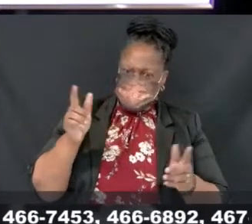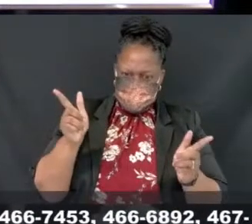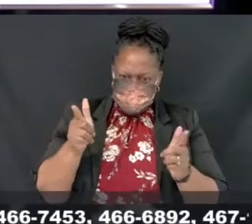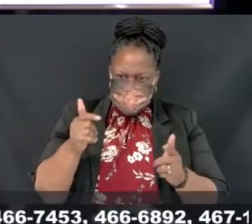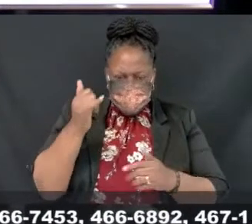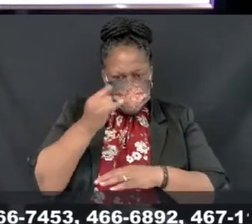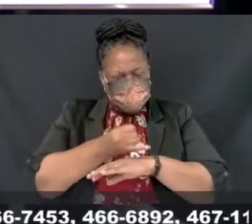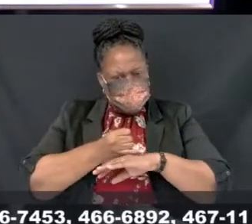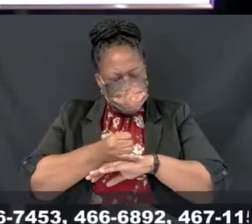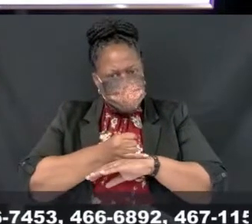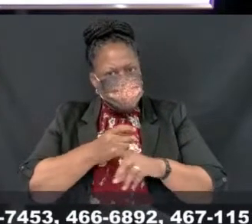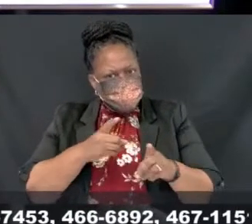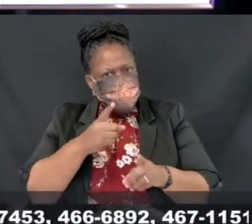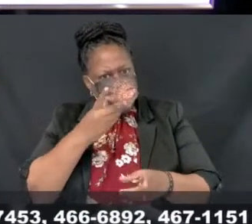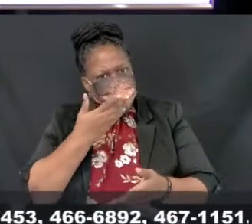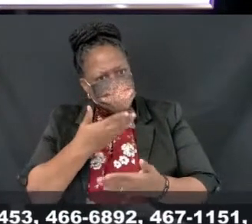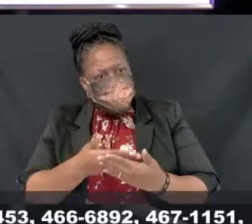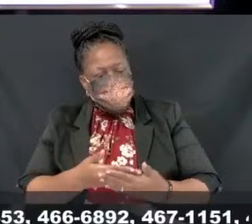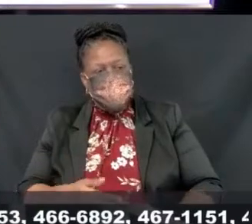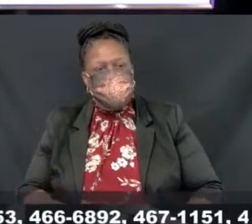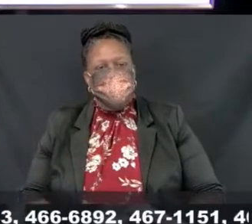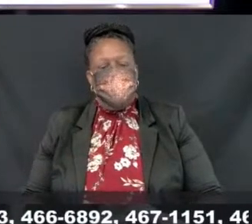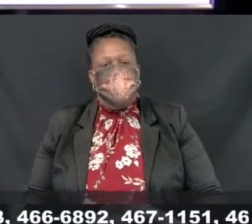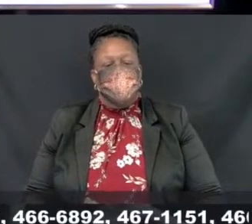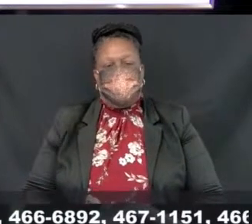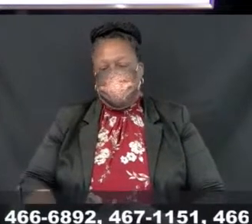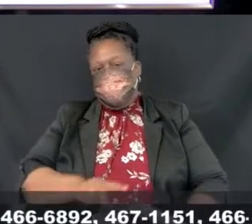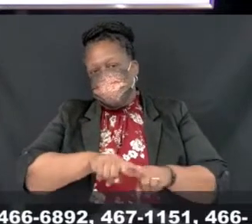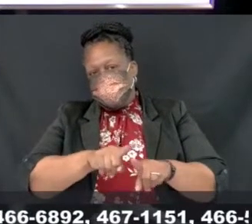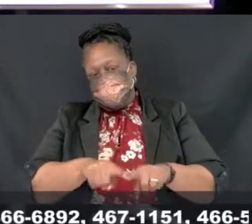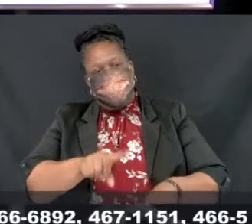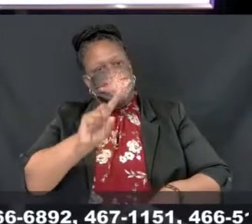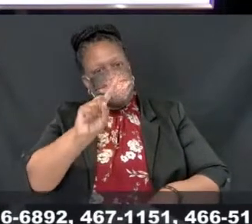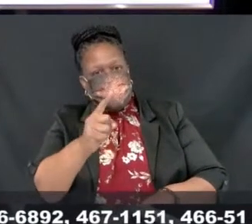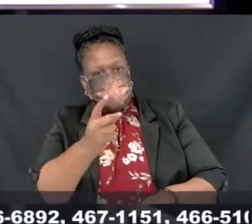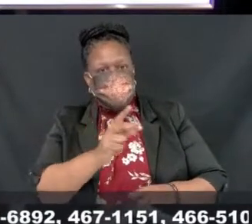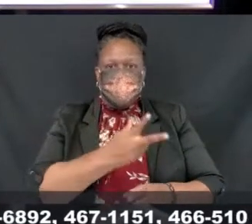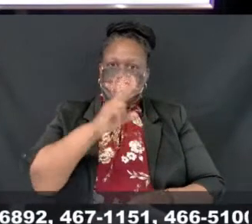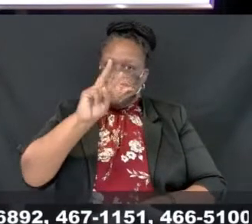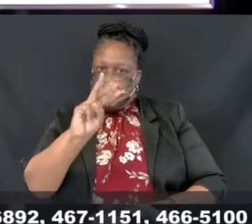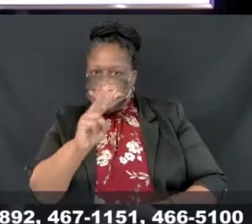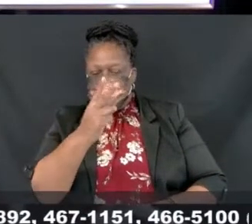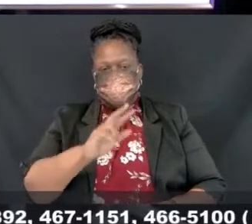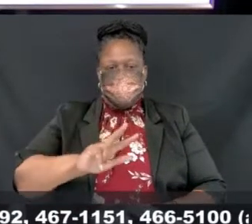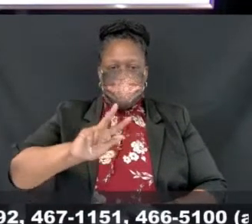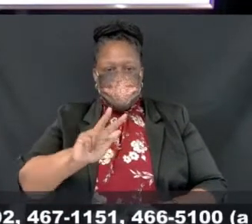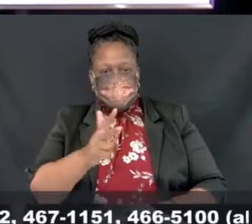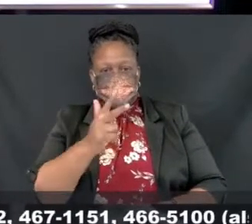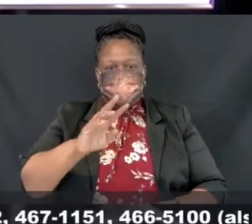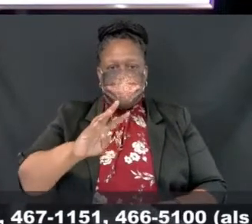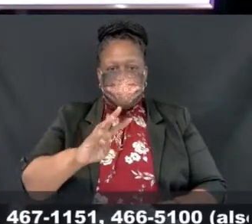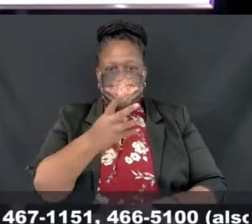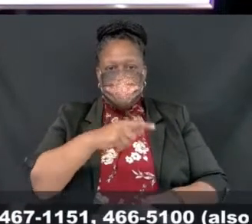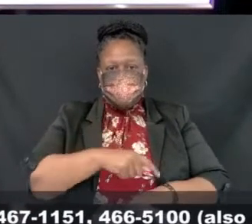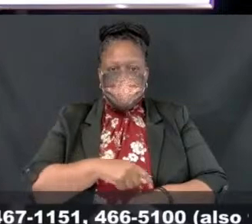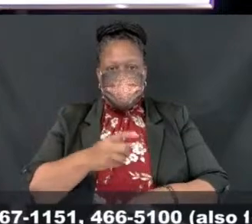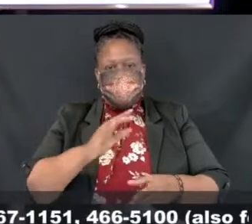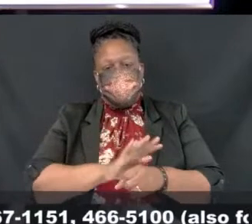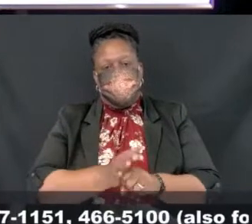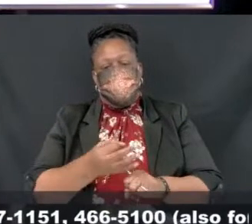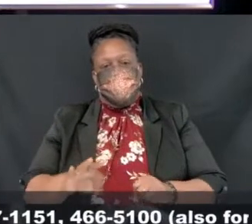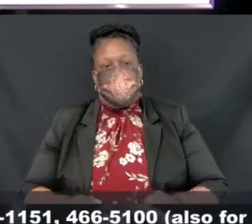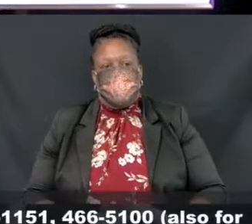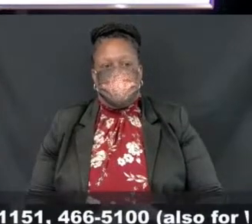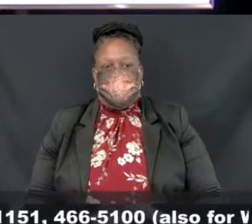steered us to a path of bringing wave after wave of infection under control with minimal hospitalizations